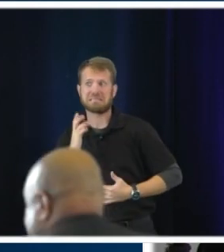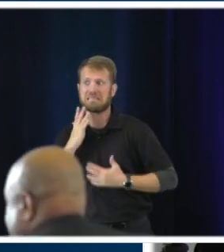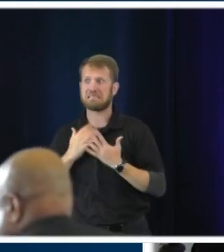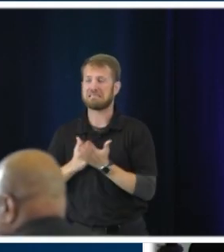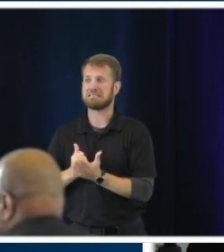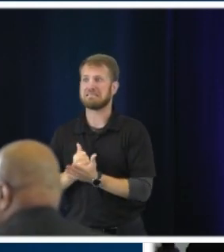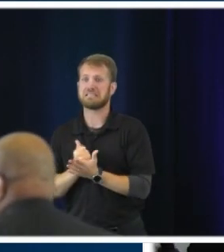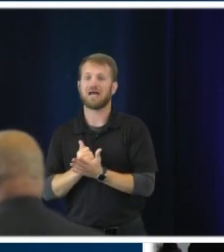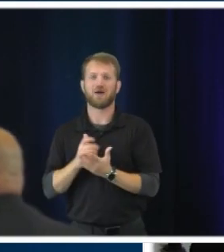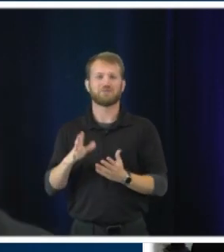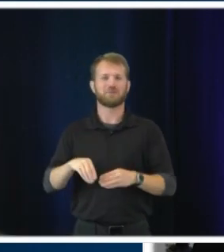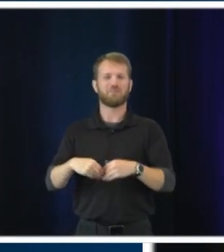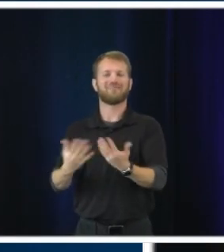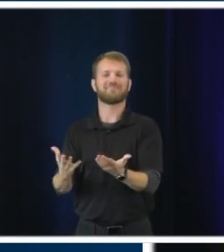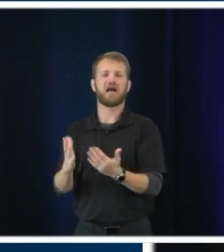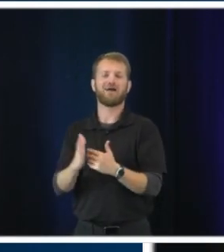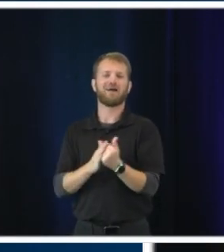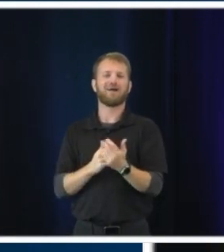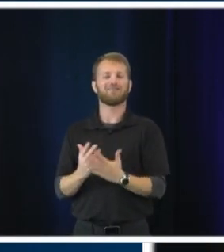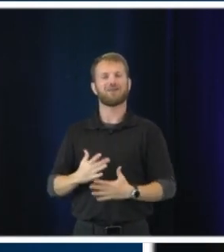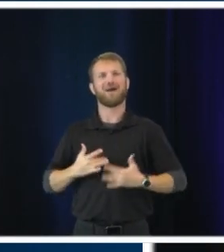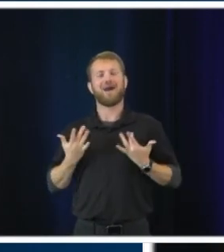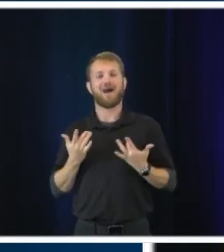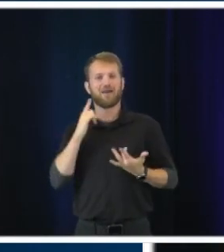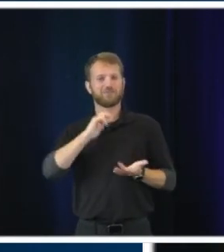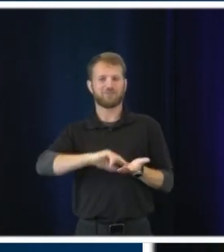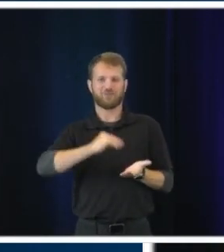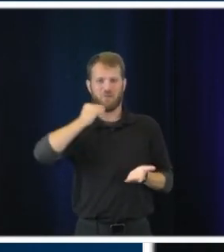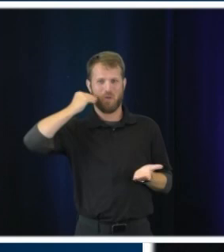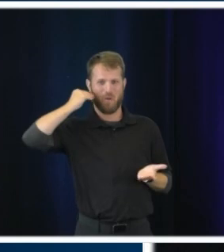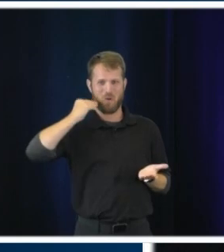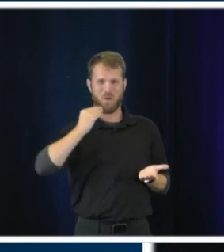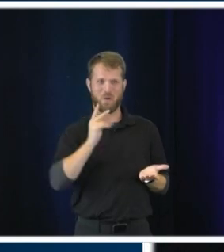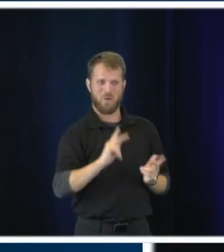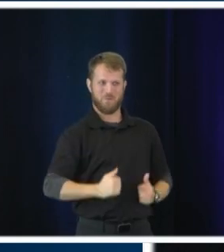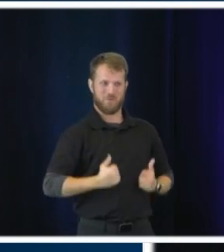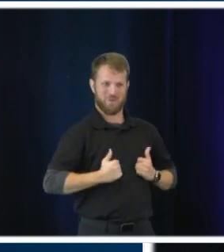joy by playing for nursing home residents at the hospital.